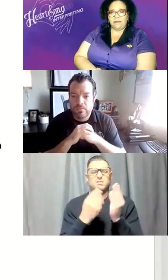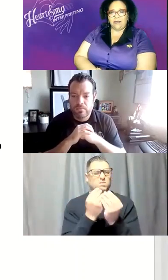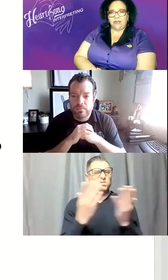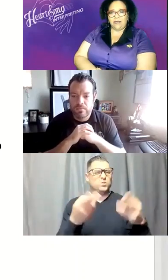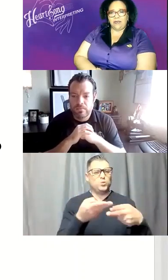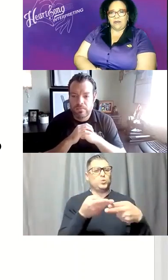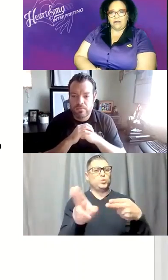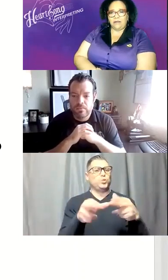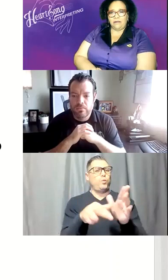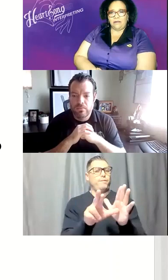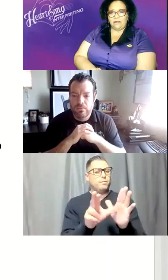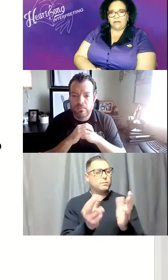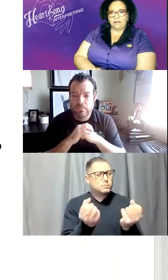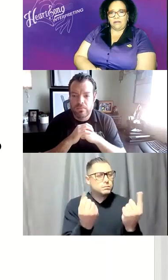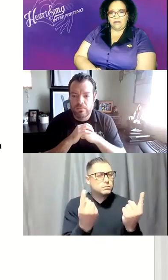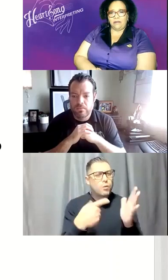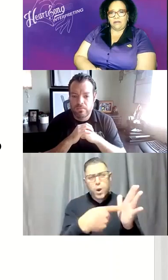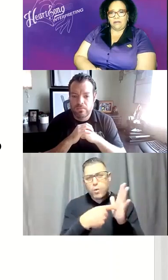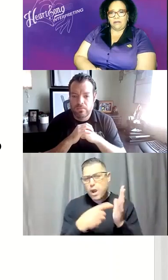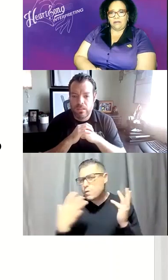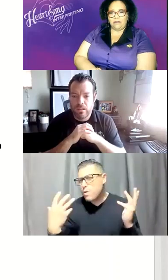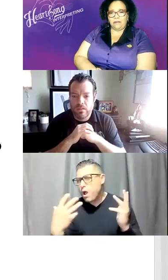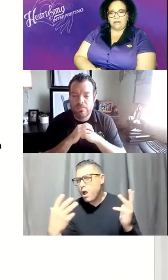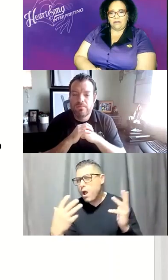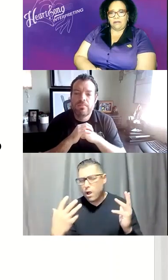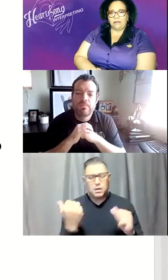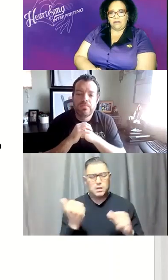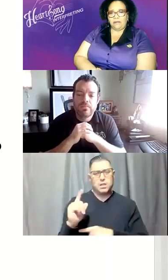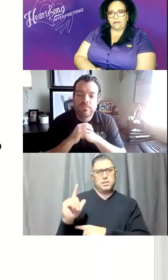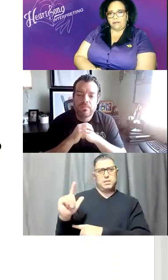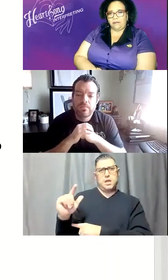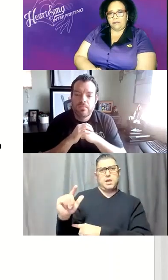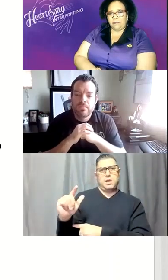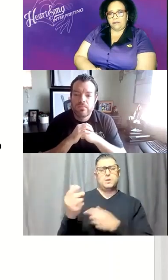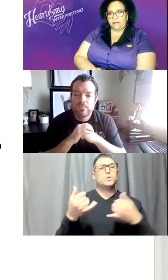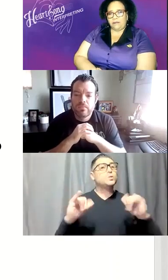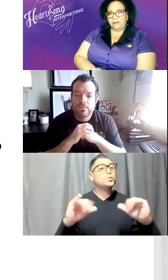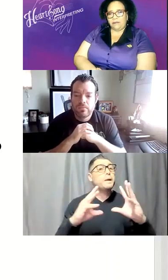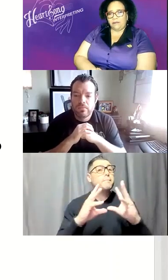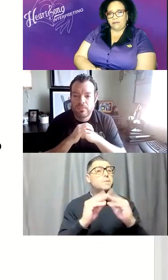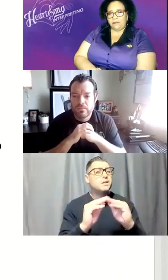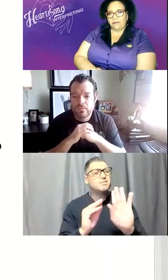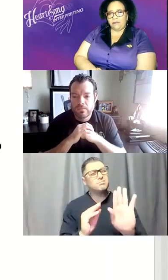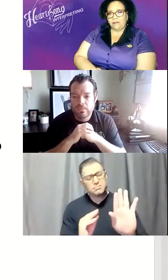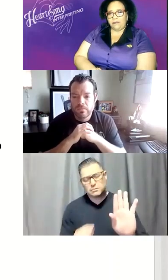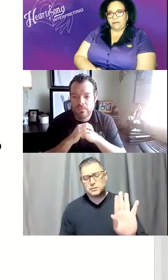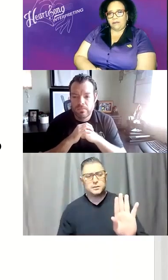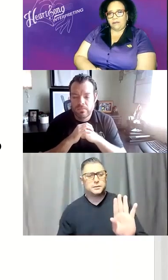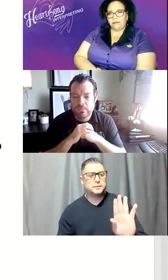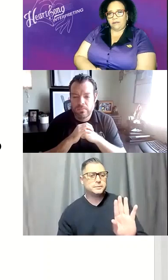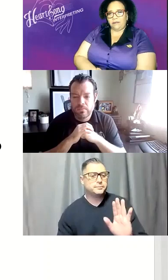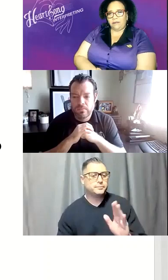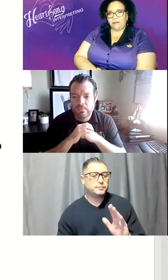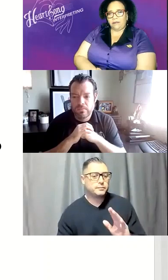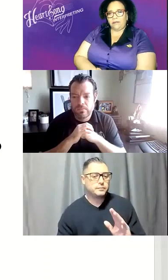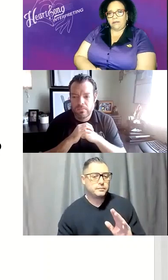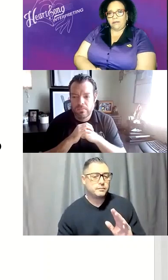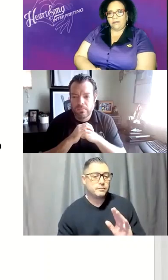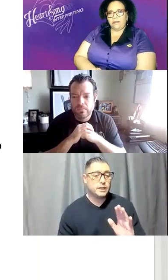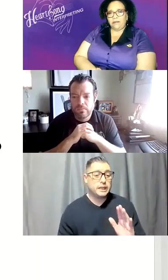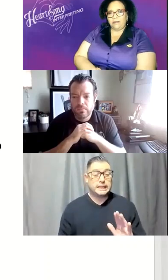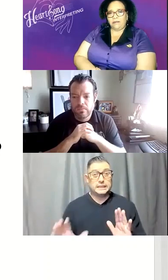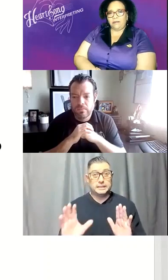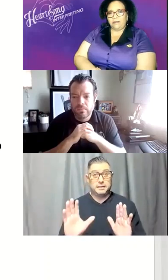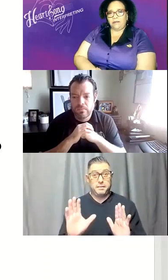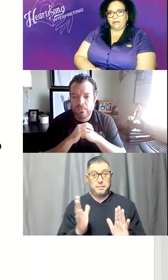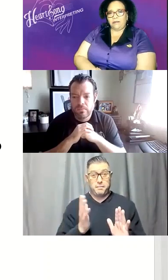overview of what we require. Later or during this meeting, I just want to, part of my interest in this meeting would